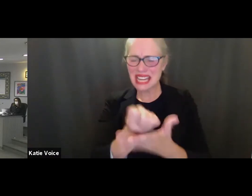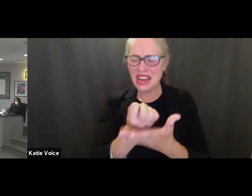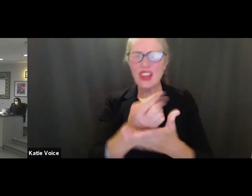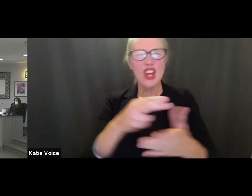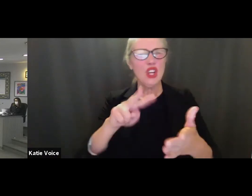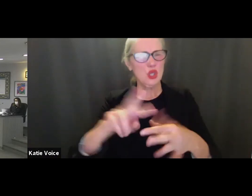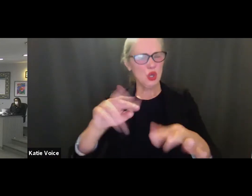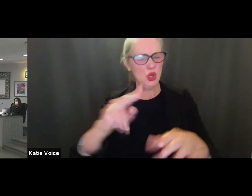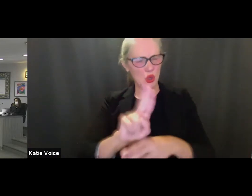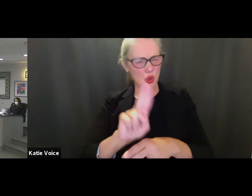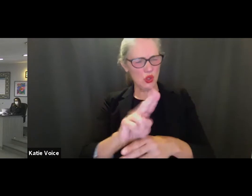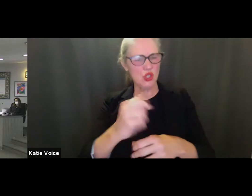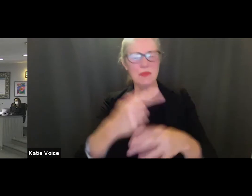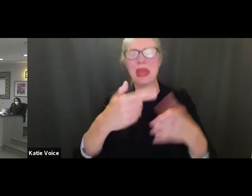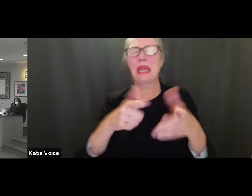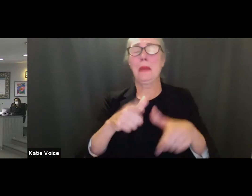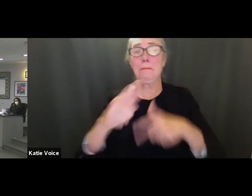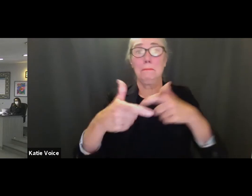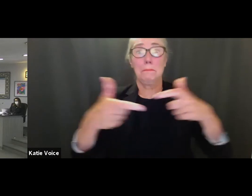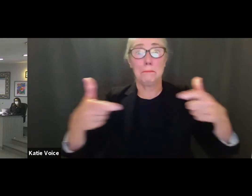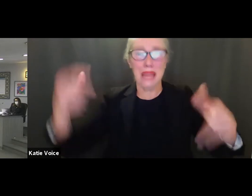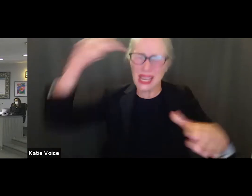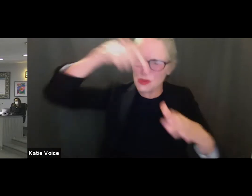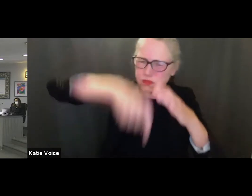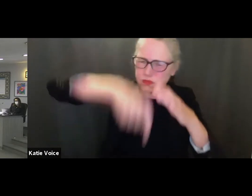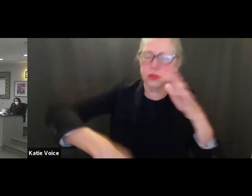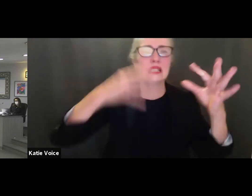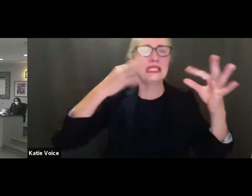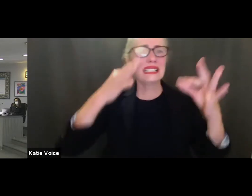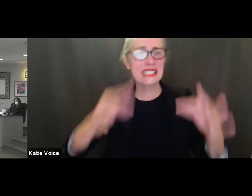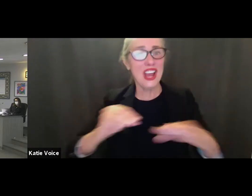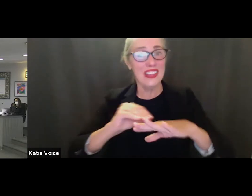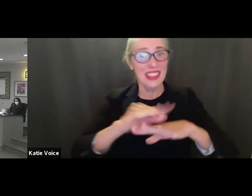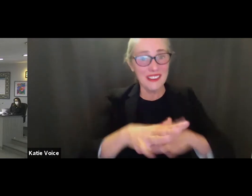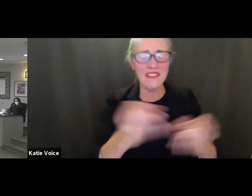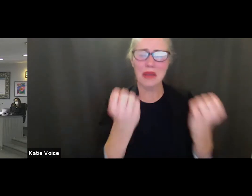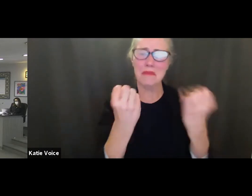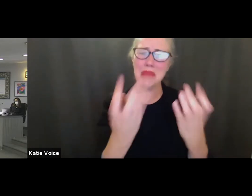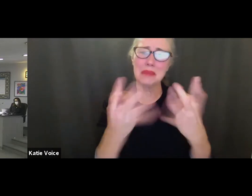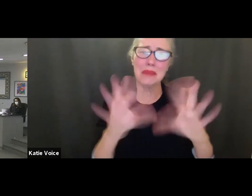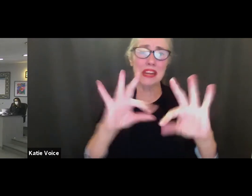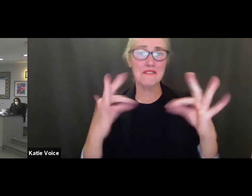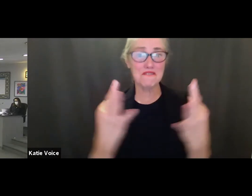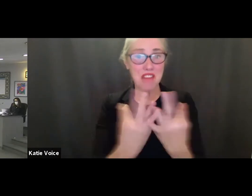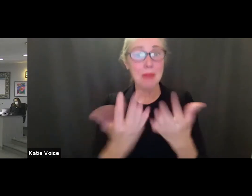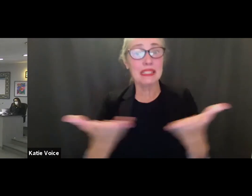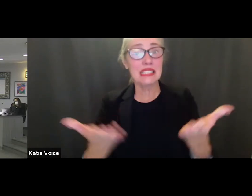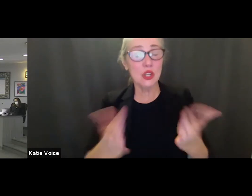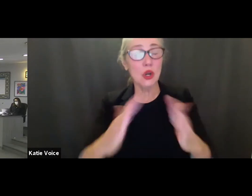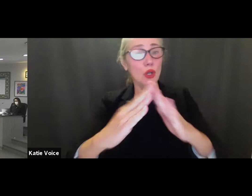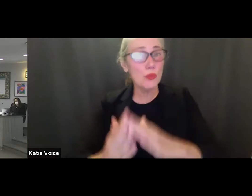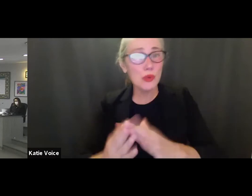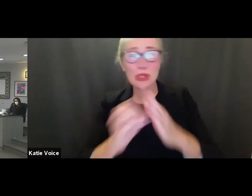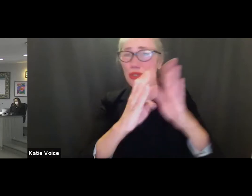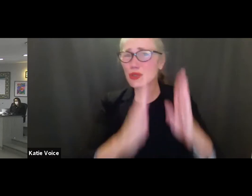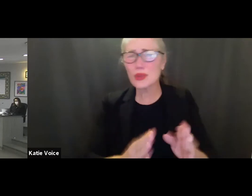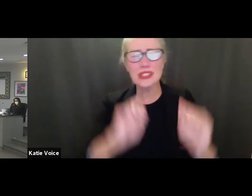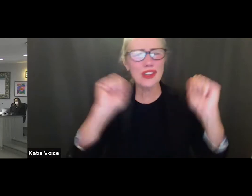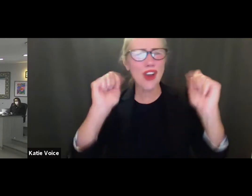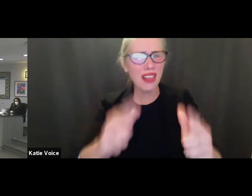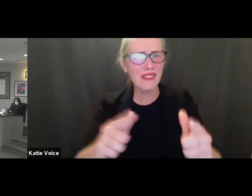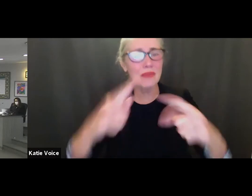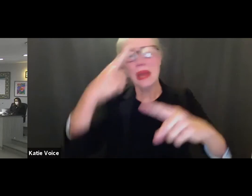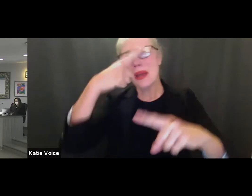sweeping decisions that affect all kinds of families in our community, students, everybody, on the basis